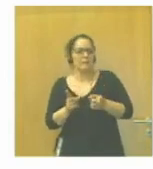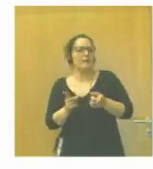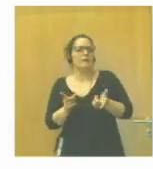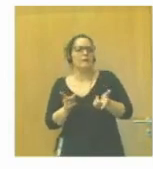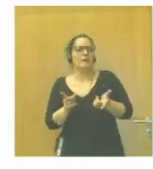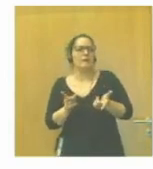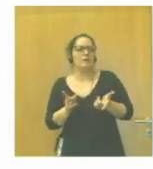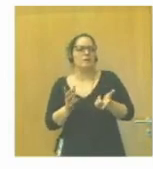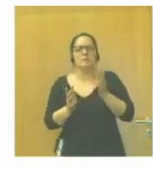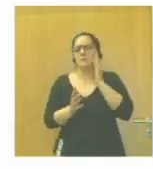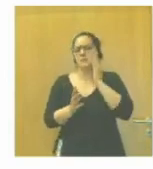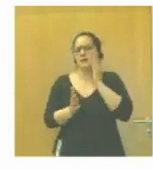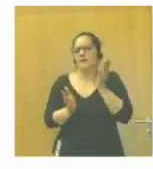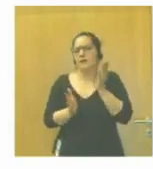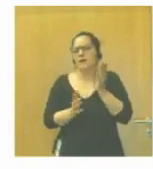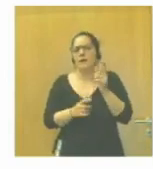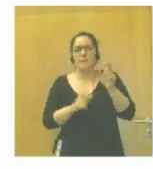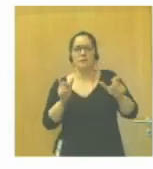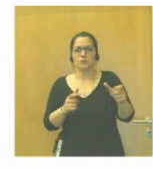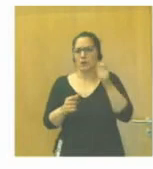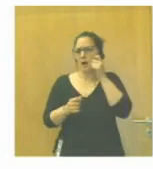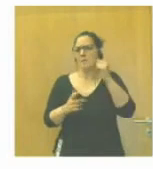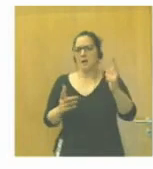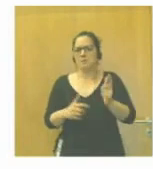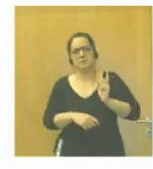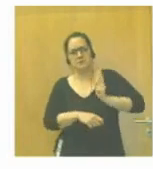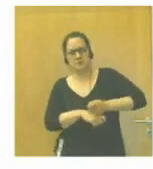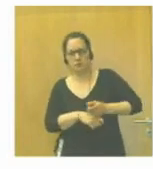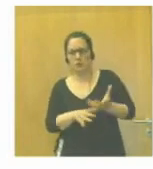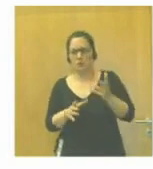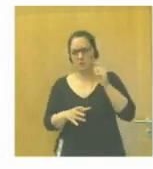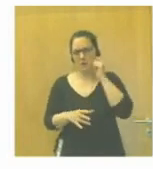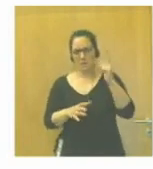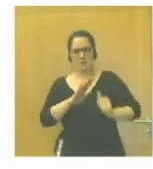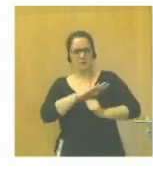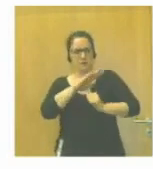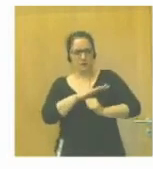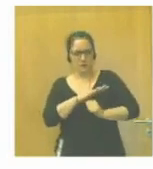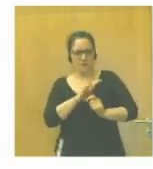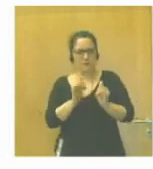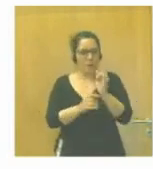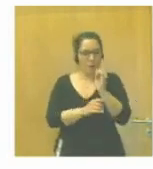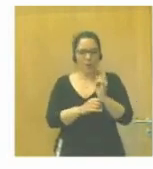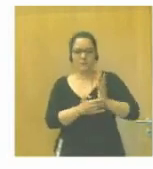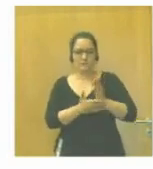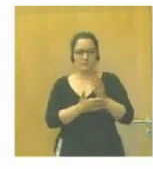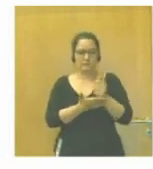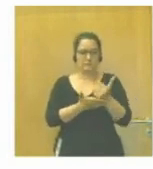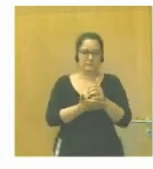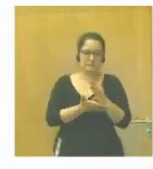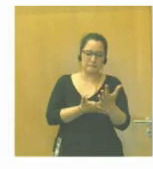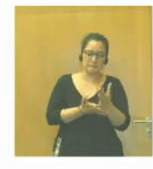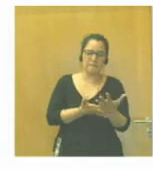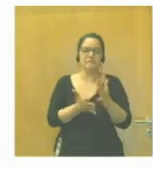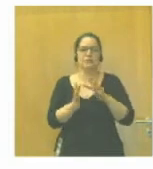of gaps in your infrastructure or in your resources that could really serve as barriers to accomplishing this?